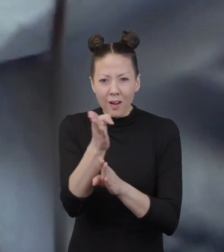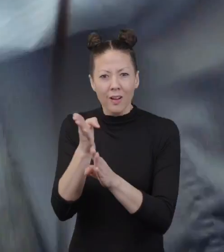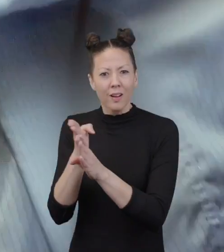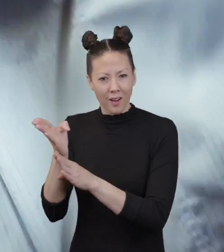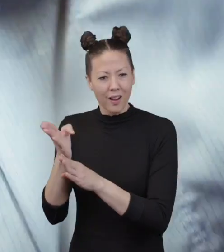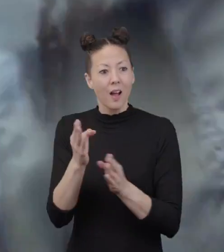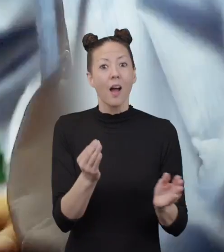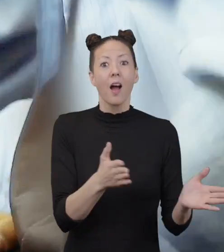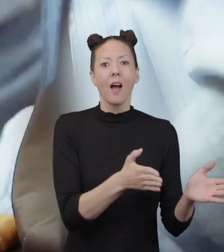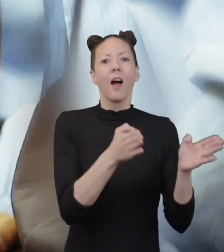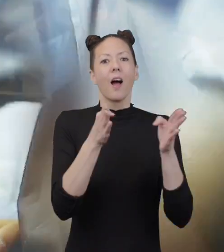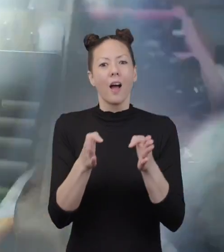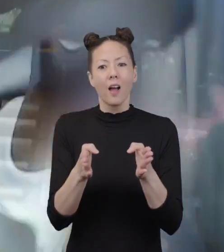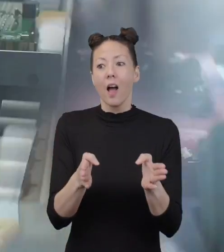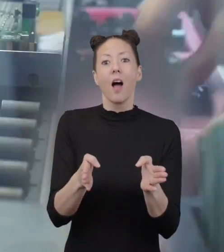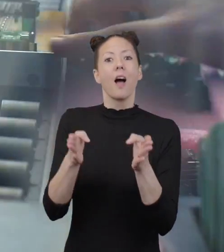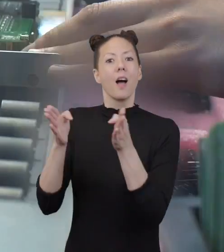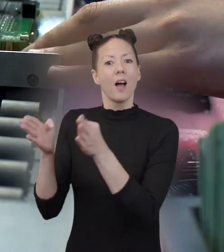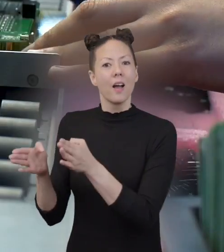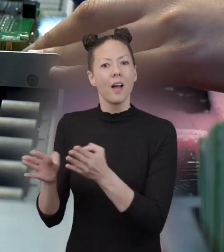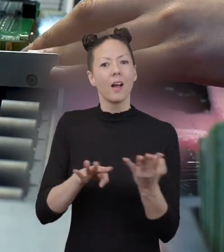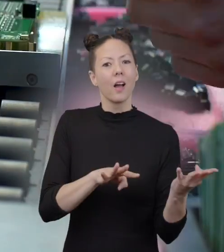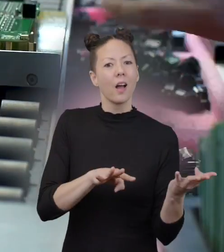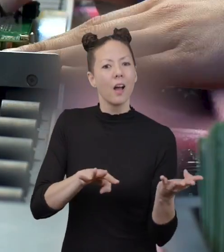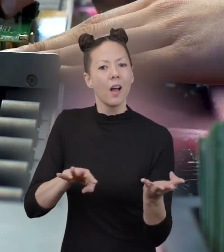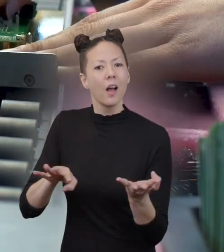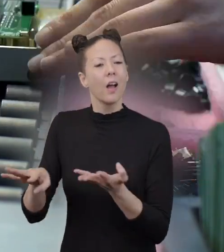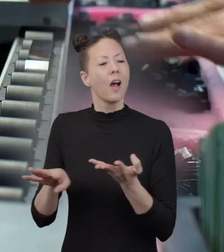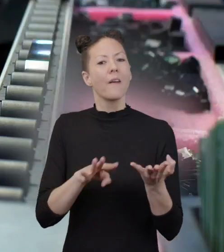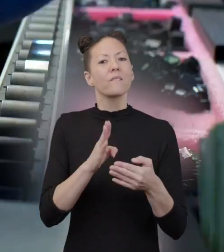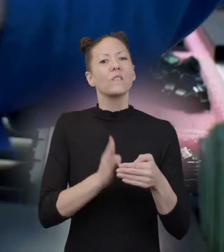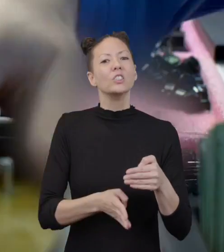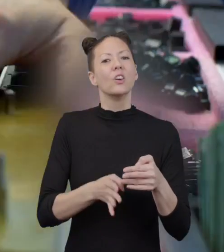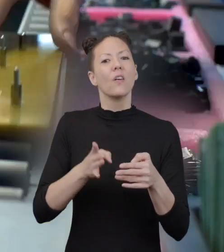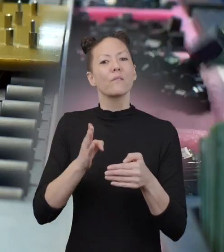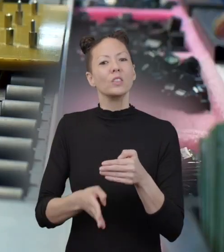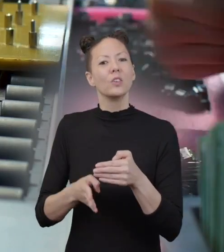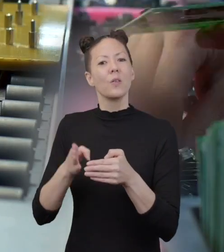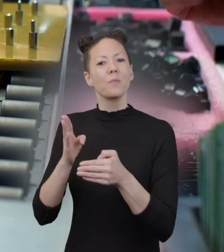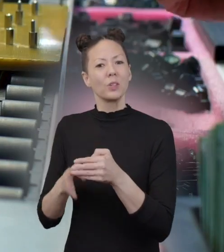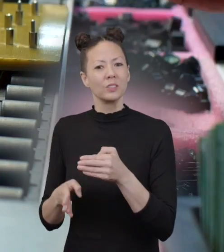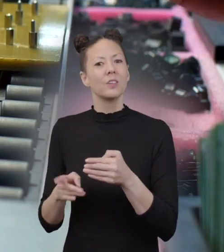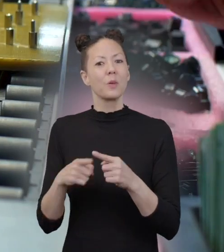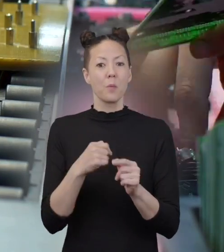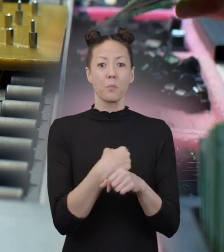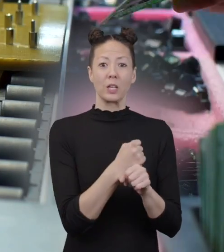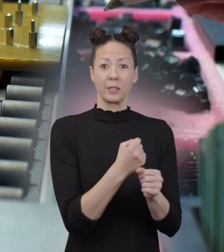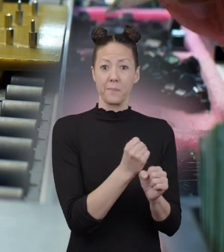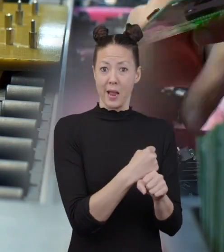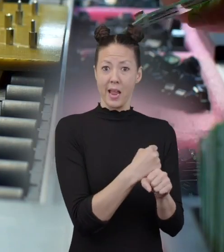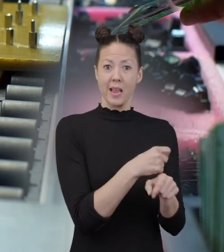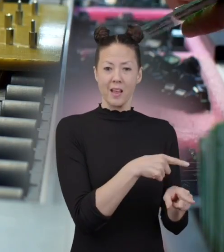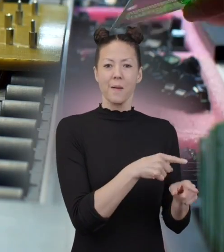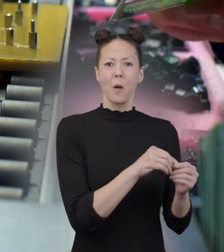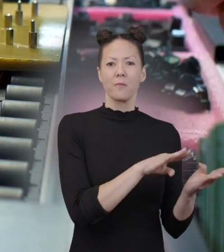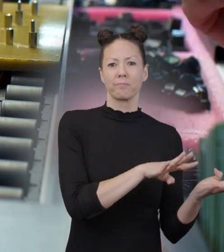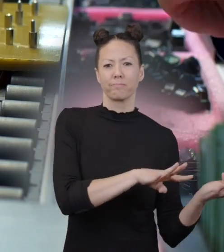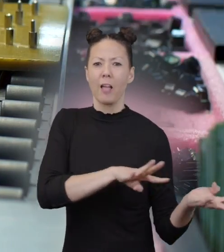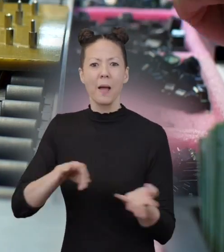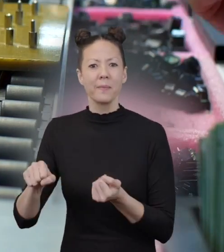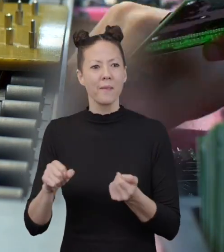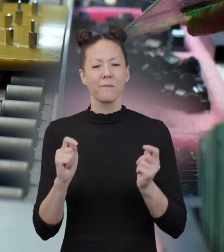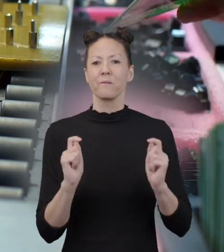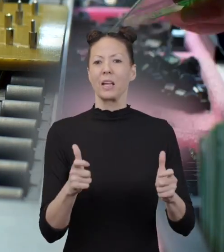the parts are put together to make the finished object. With this approach, the product is made much more quickly and much